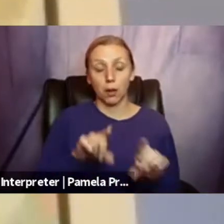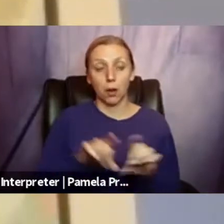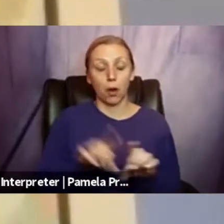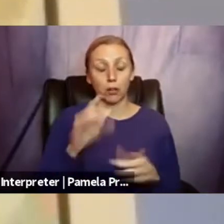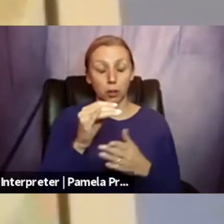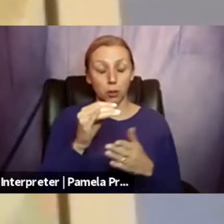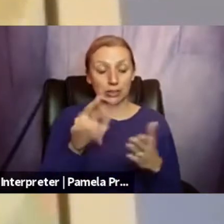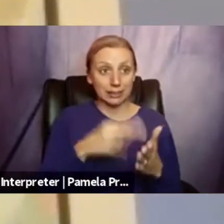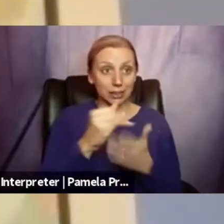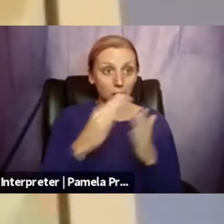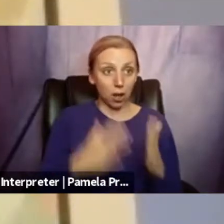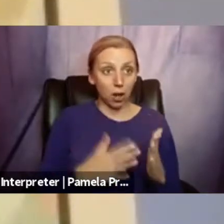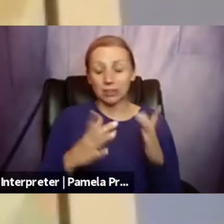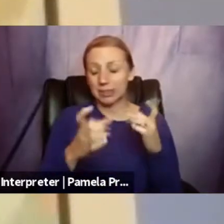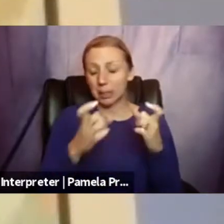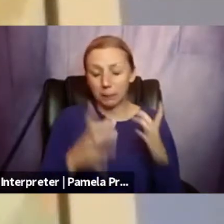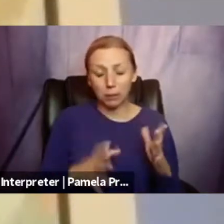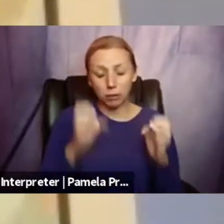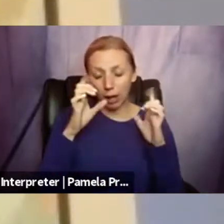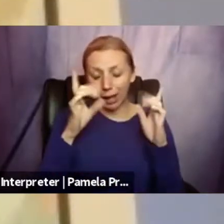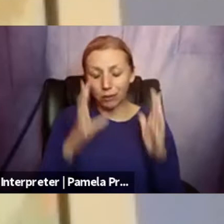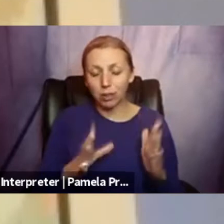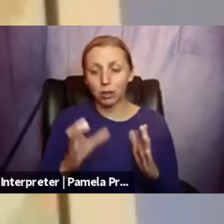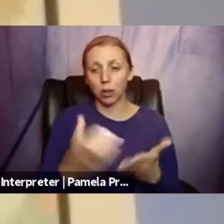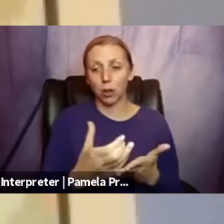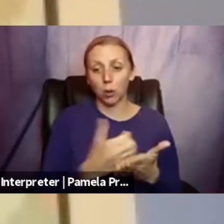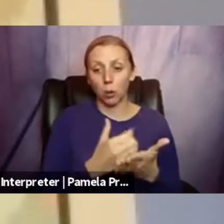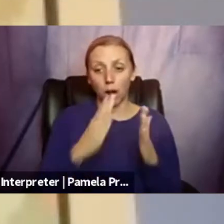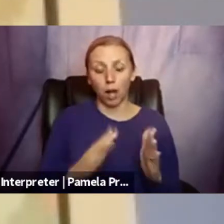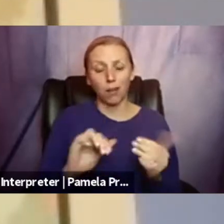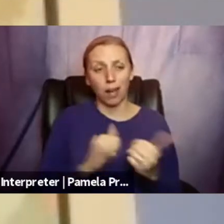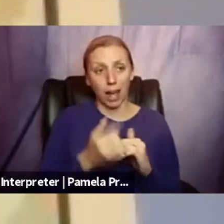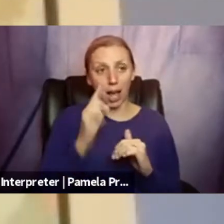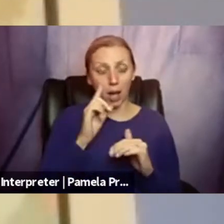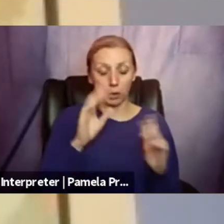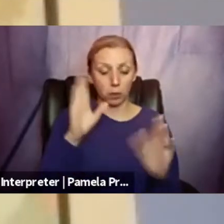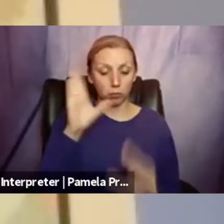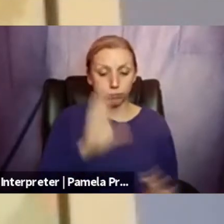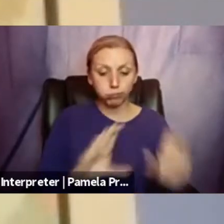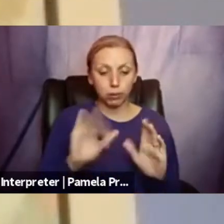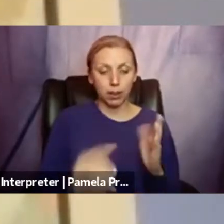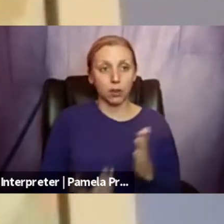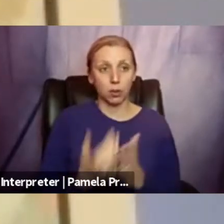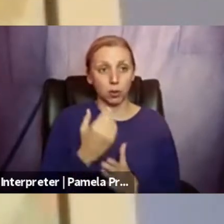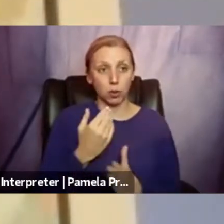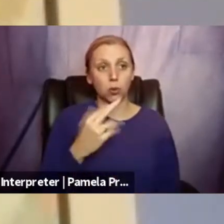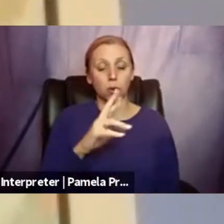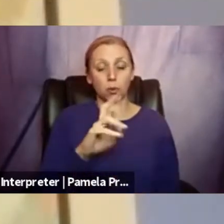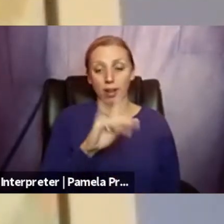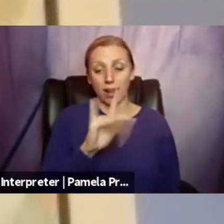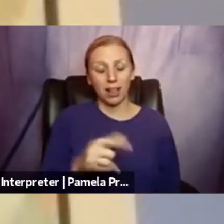makers, arts administrators, educators, and choreographers were going to navigate this new reality, we found practices and